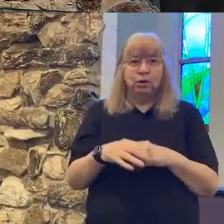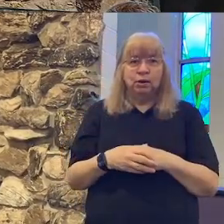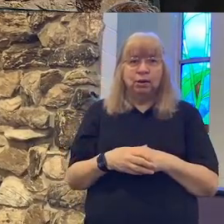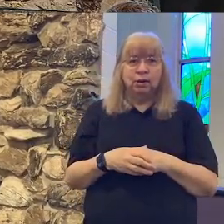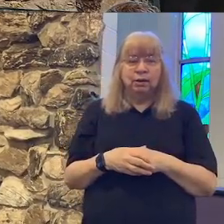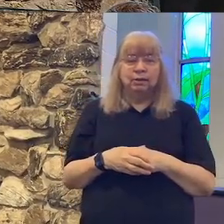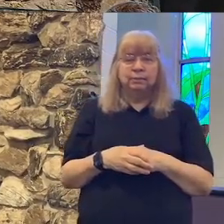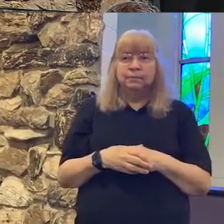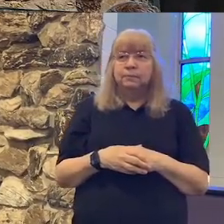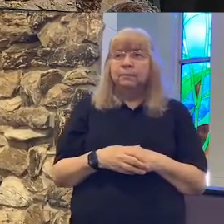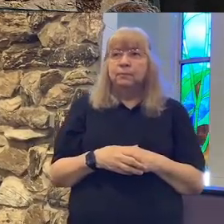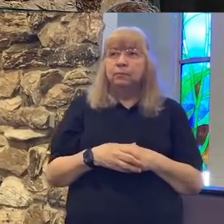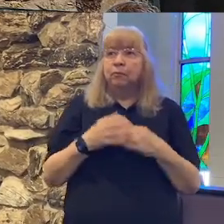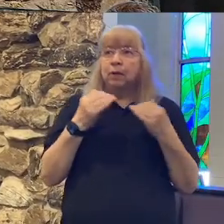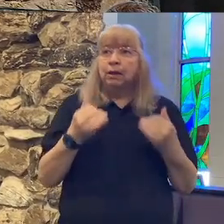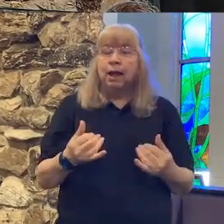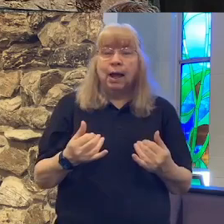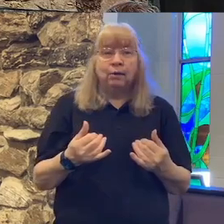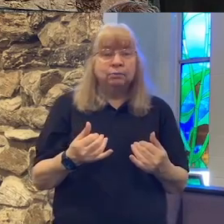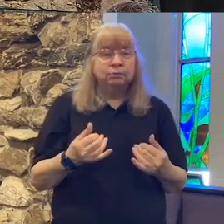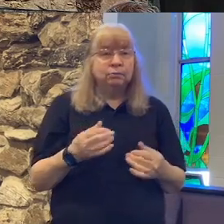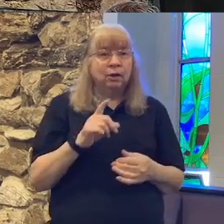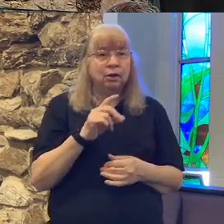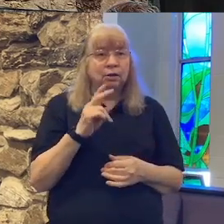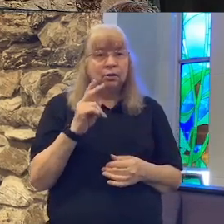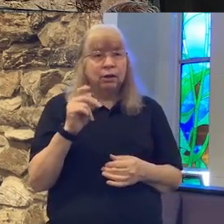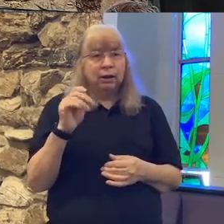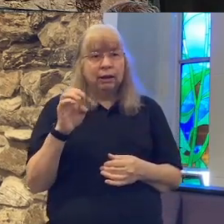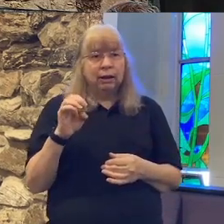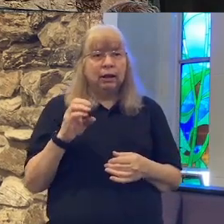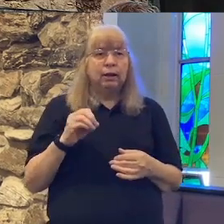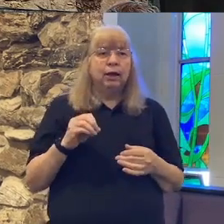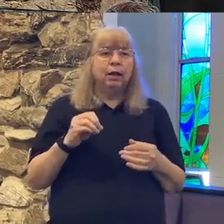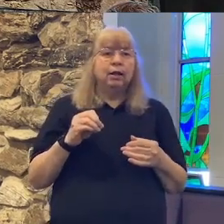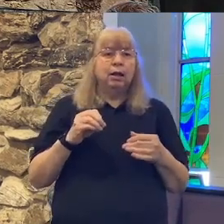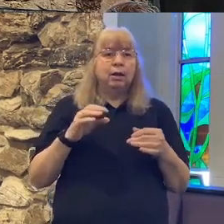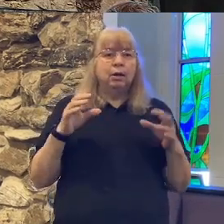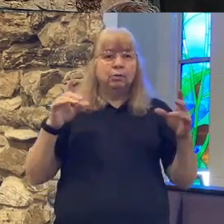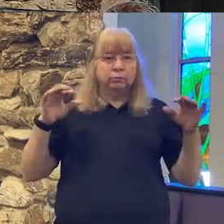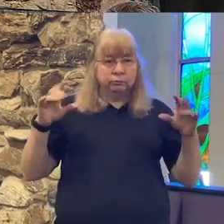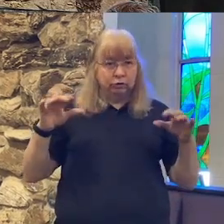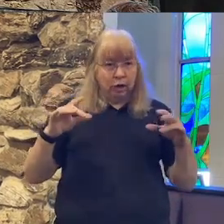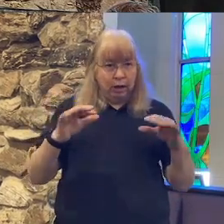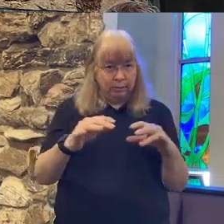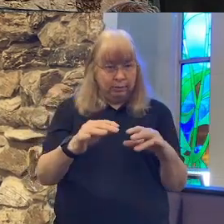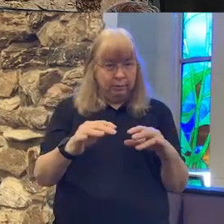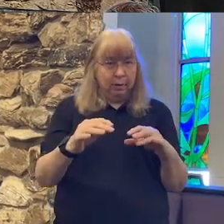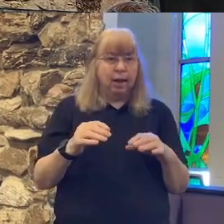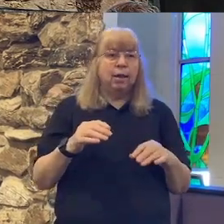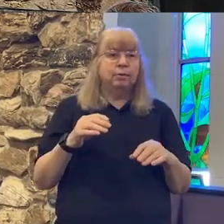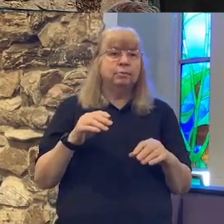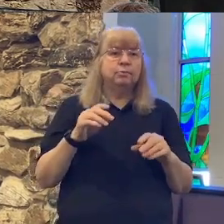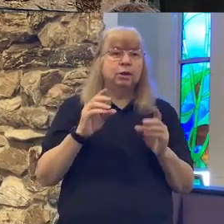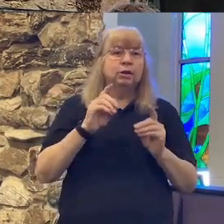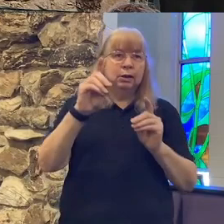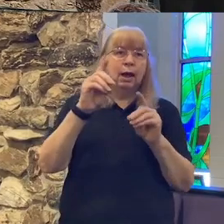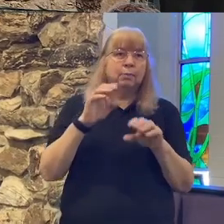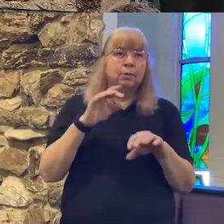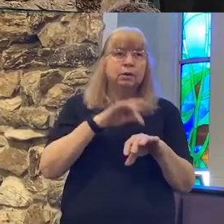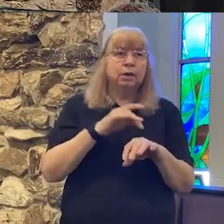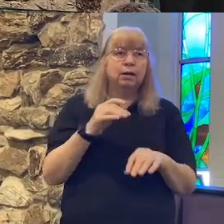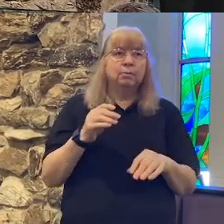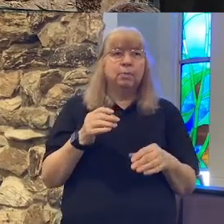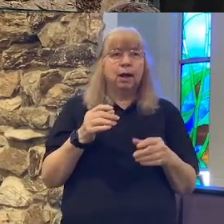Now, according to Luke, the crowds that had gathered around as the disciples were touched by these tongues and